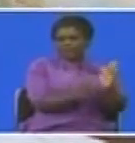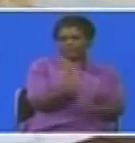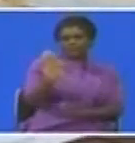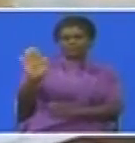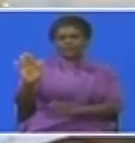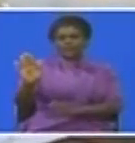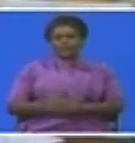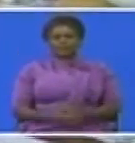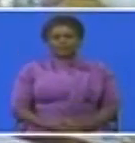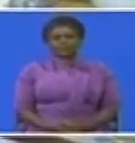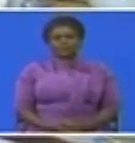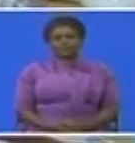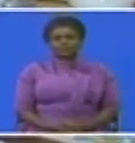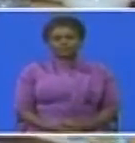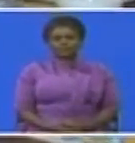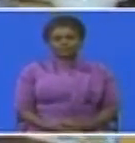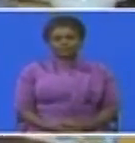yao.